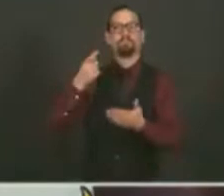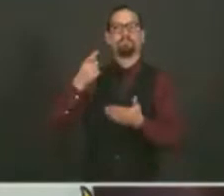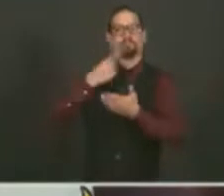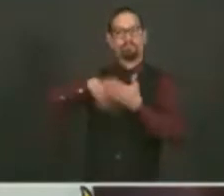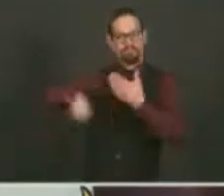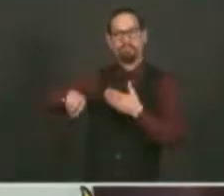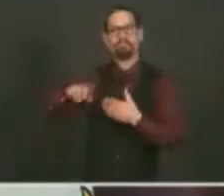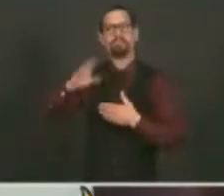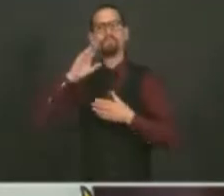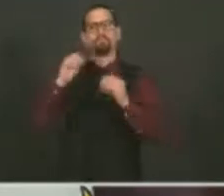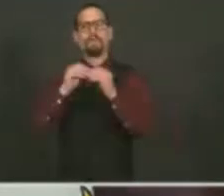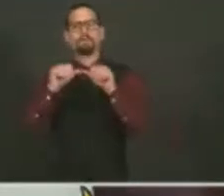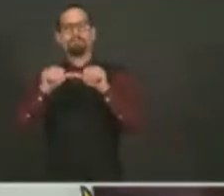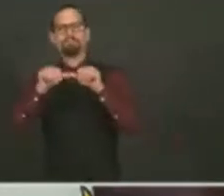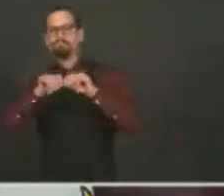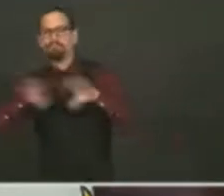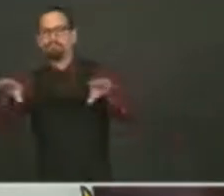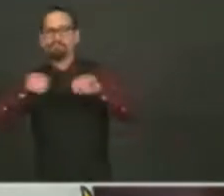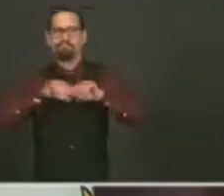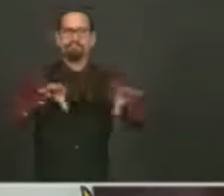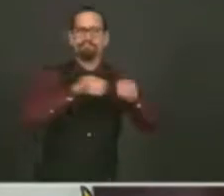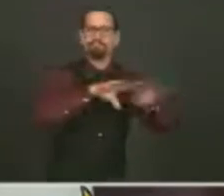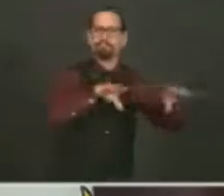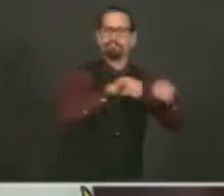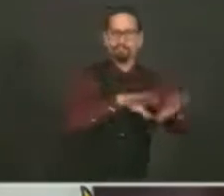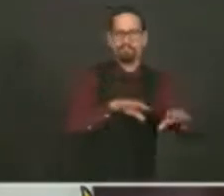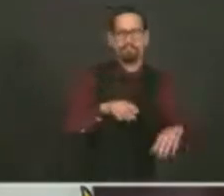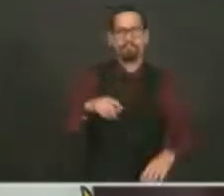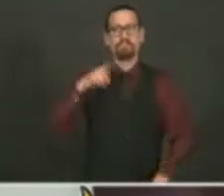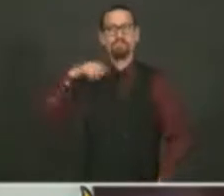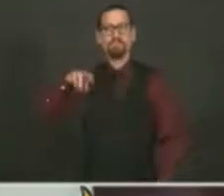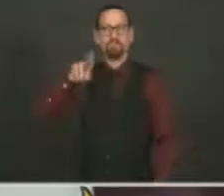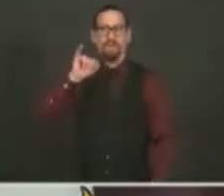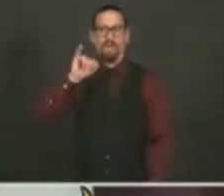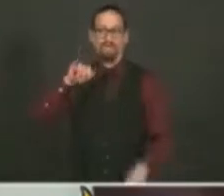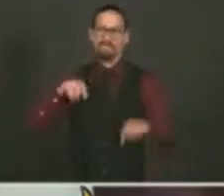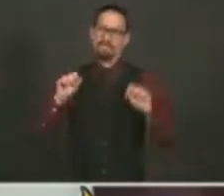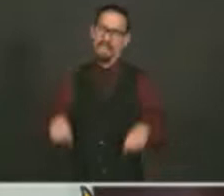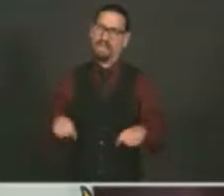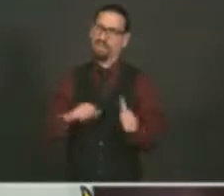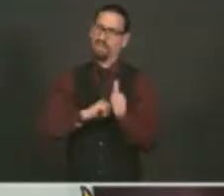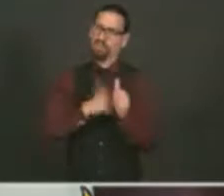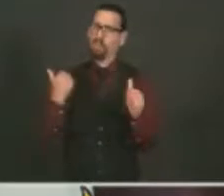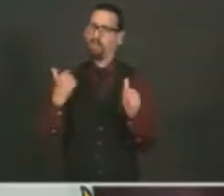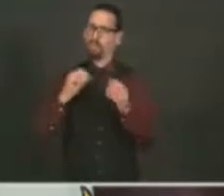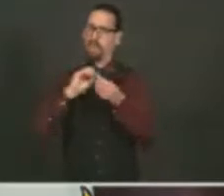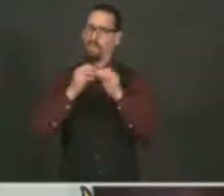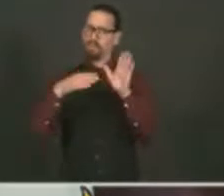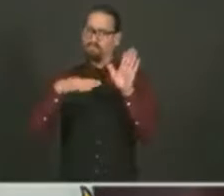trouble. There is no reason we should have our hospitals filling up. There is no reason